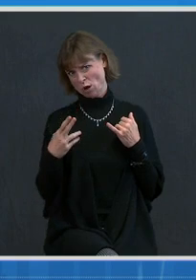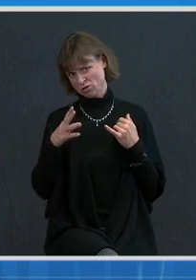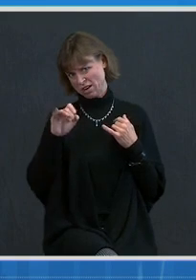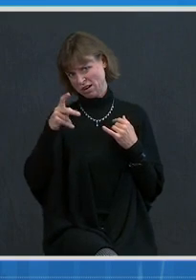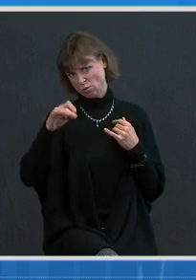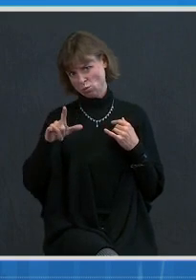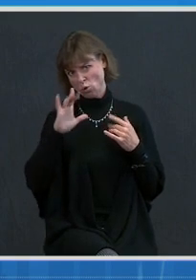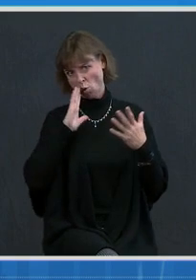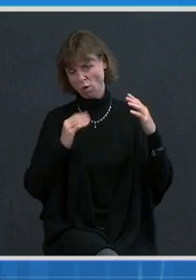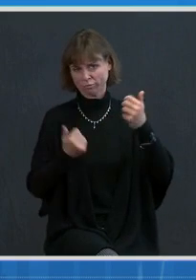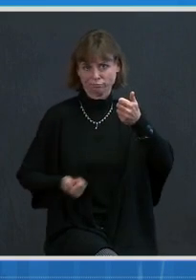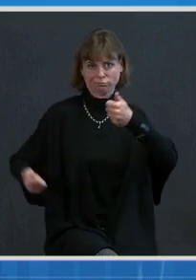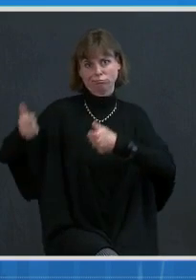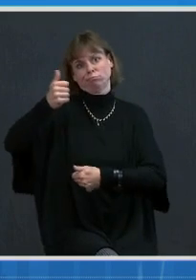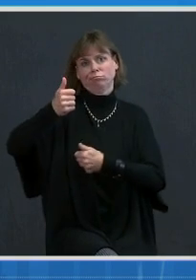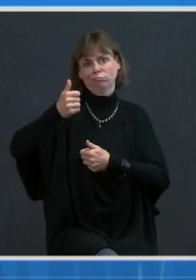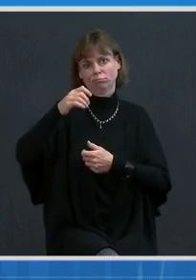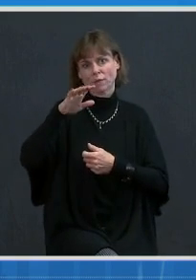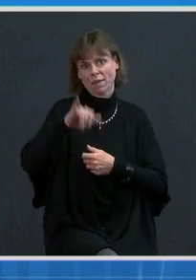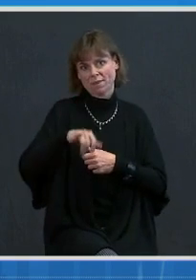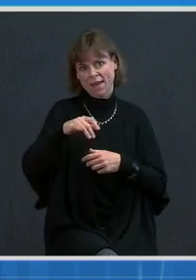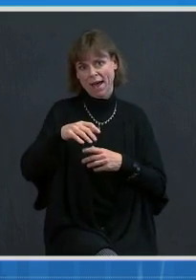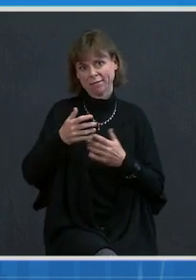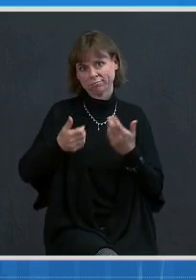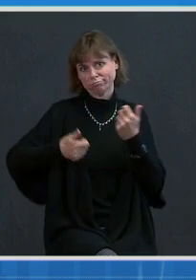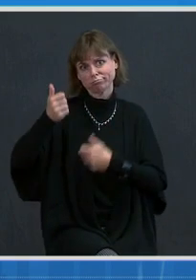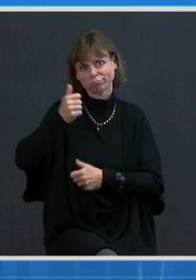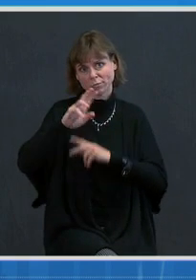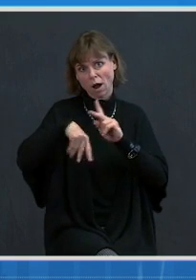B117 will be the dominant variant.